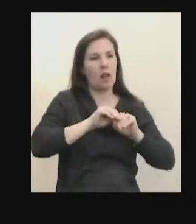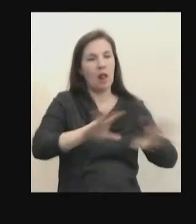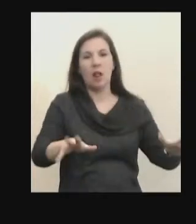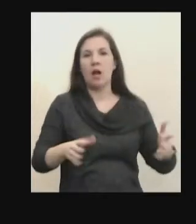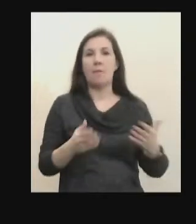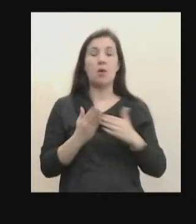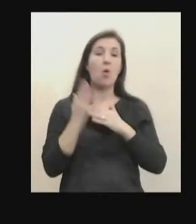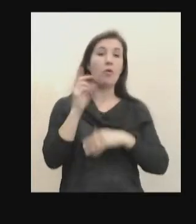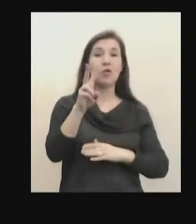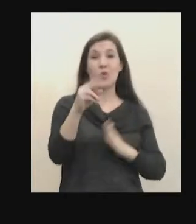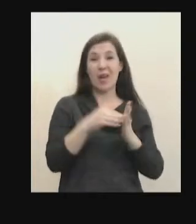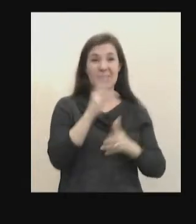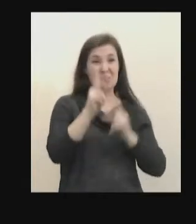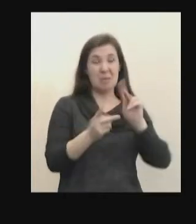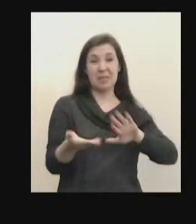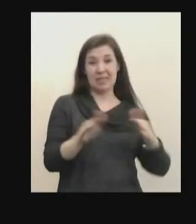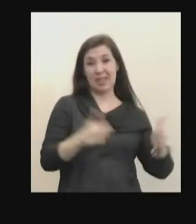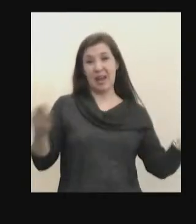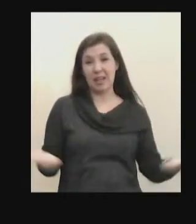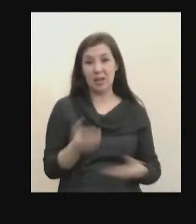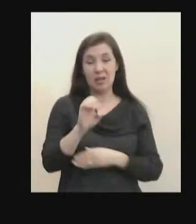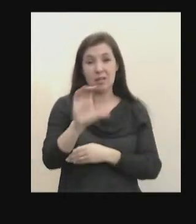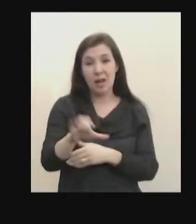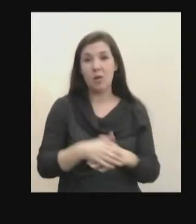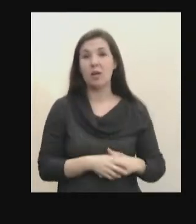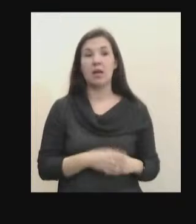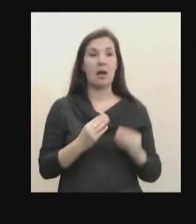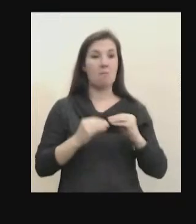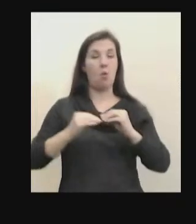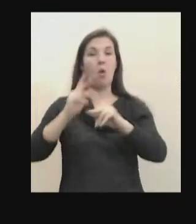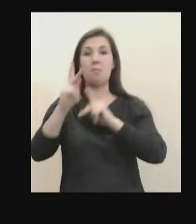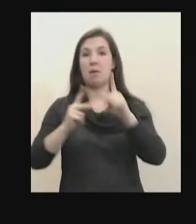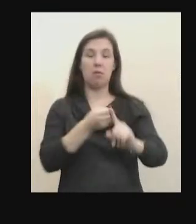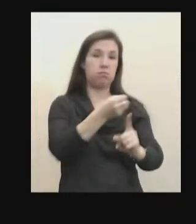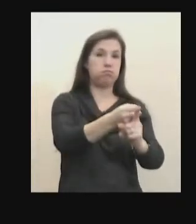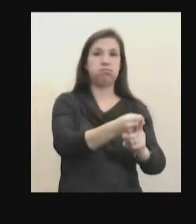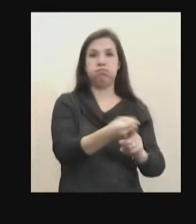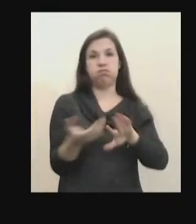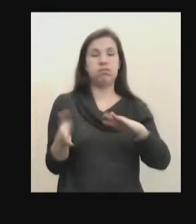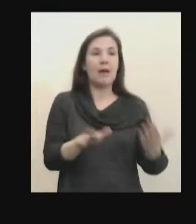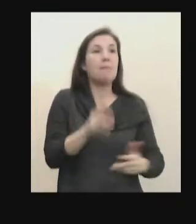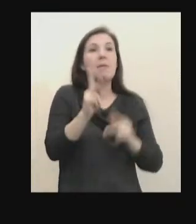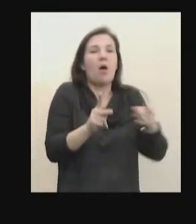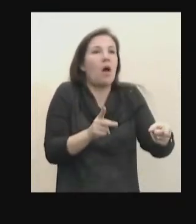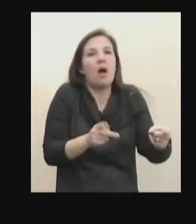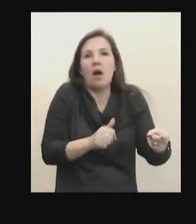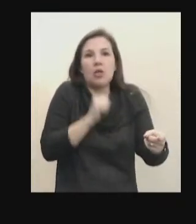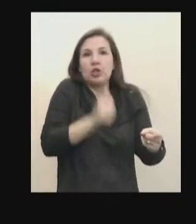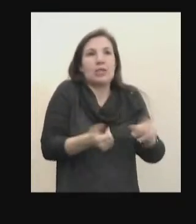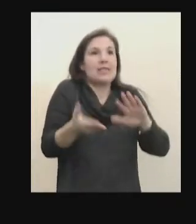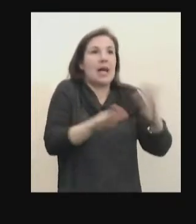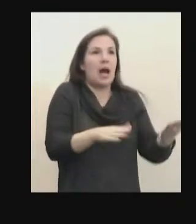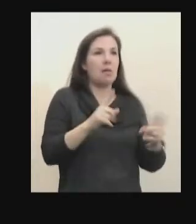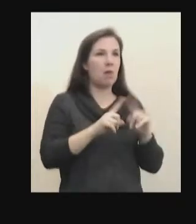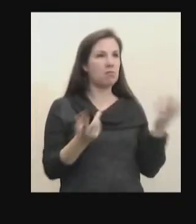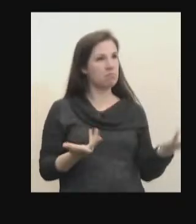County, and it's taking more people every day, including those who should not die, but are because they're not vaccinated.